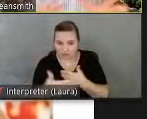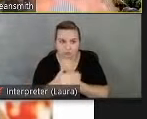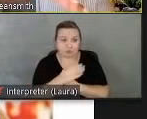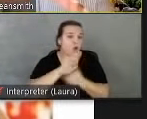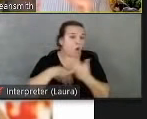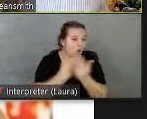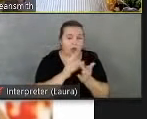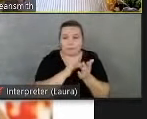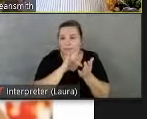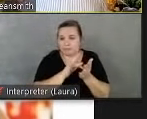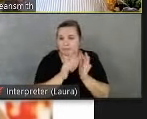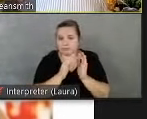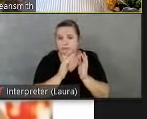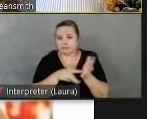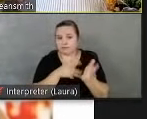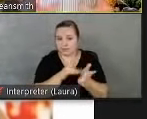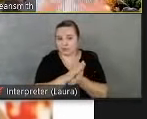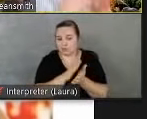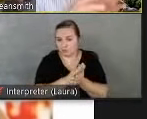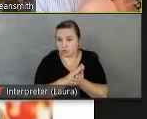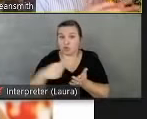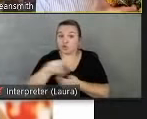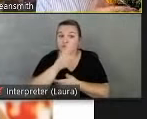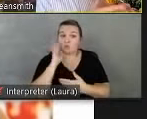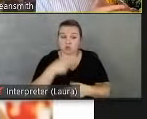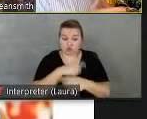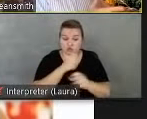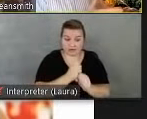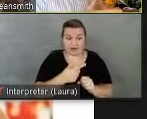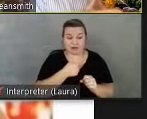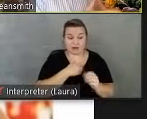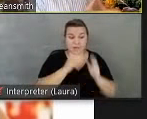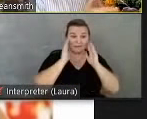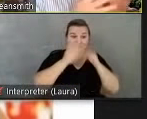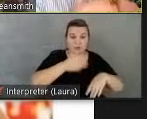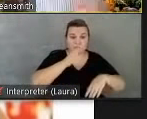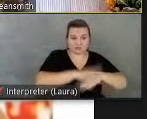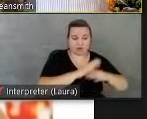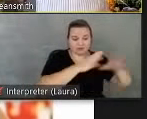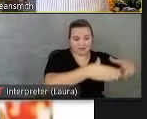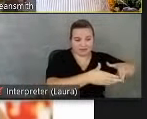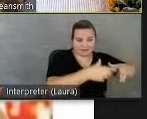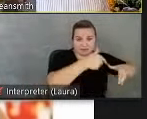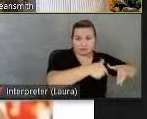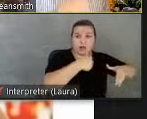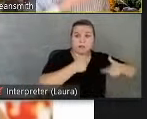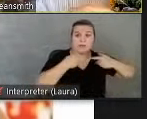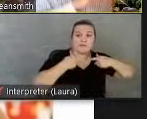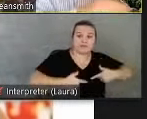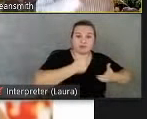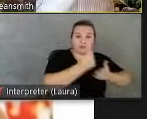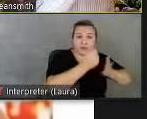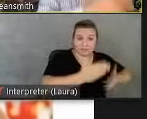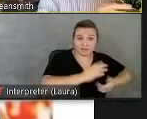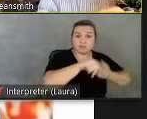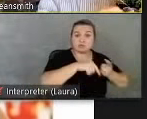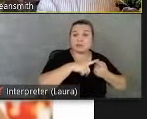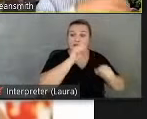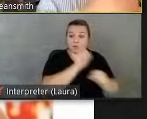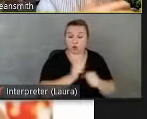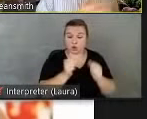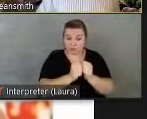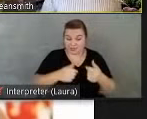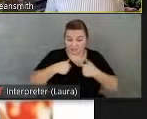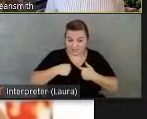school. You guys are going to create these. I'm going to focus in on these over here because I'm a physical therapist. And when they work with me very